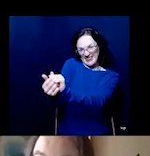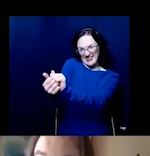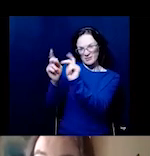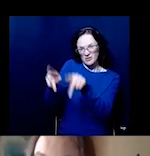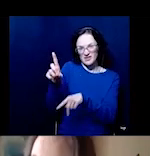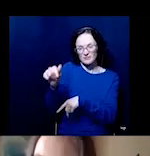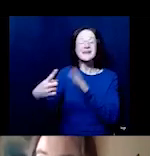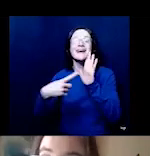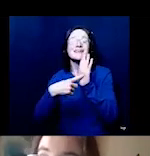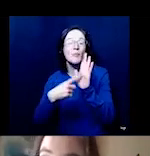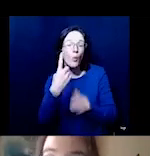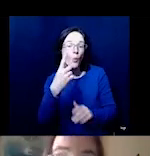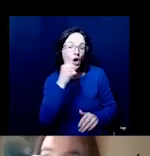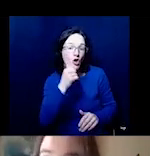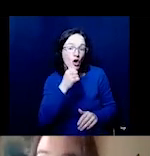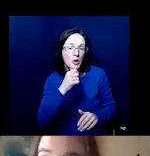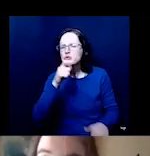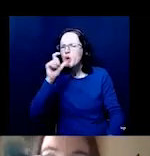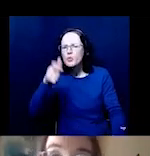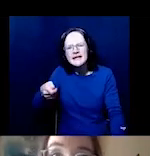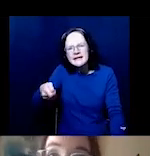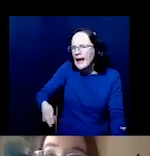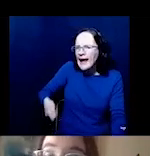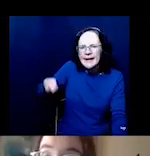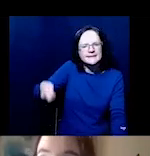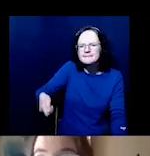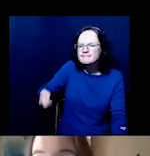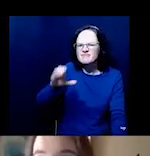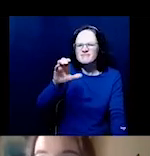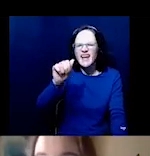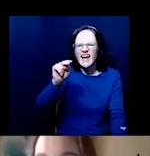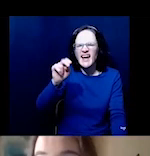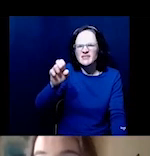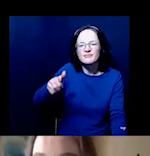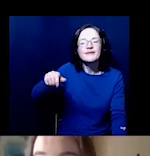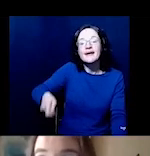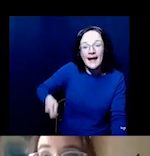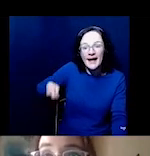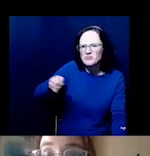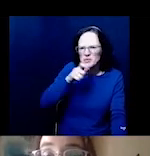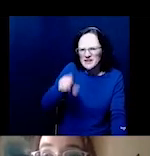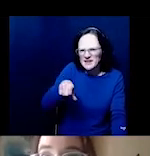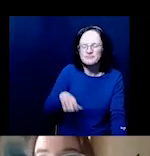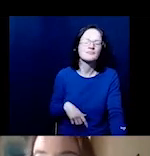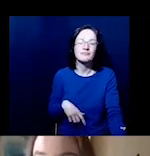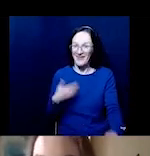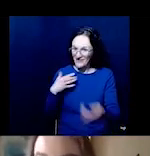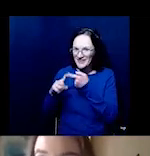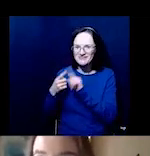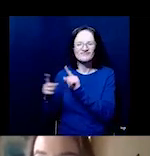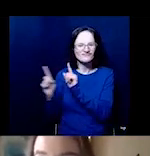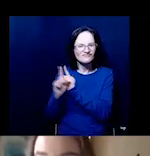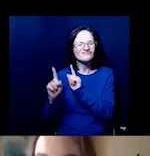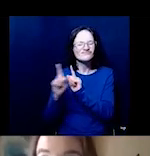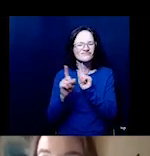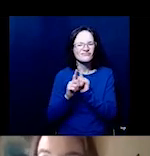cane when she was younger, so she would have friends and everything. And as soon as she started using a cane, people didn't approach